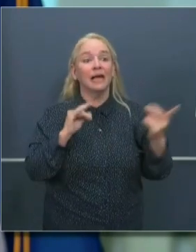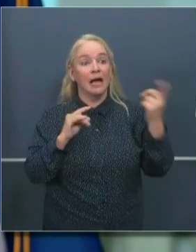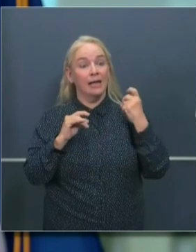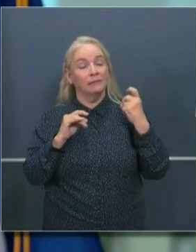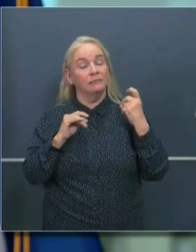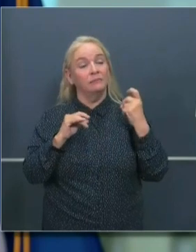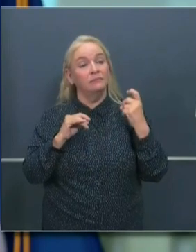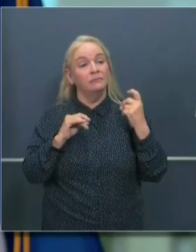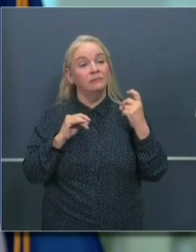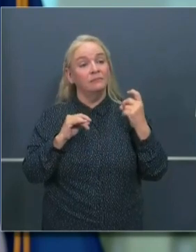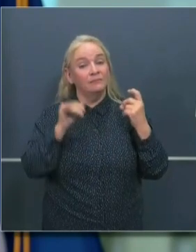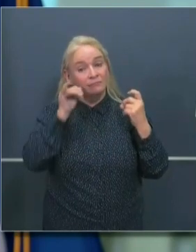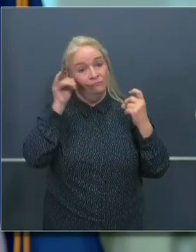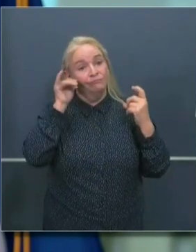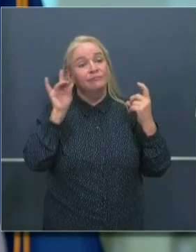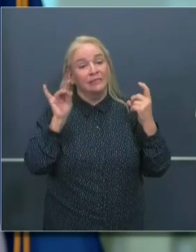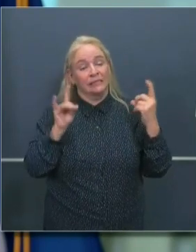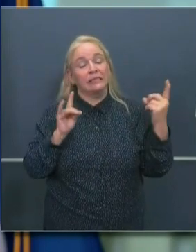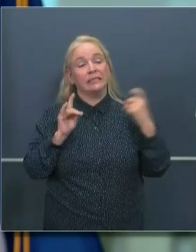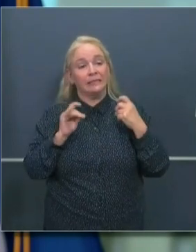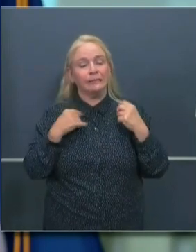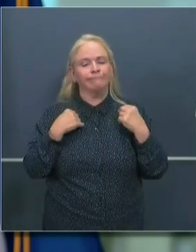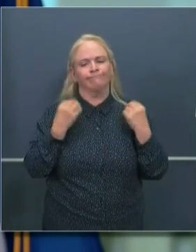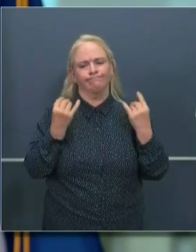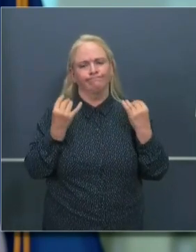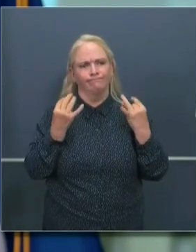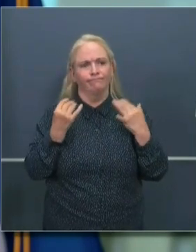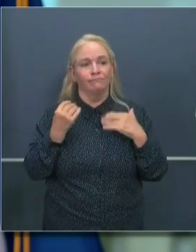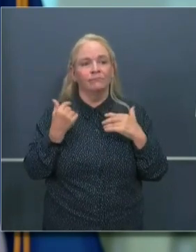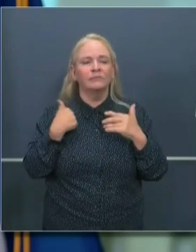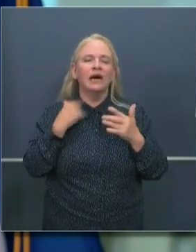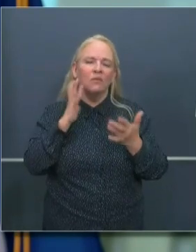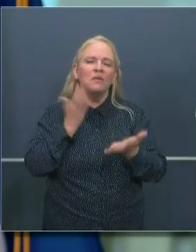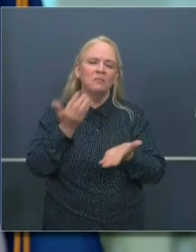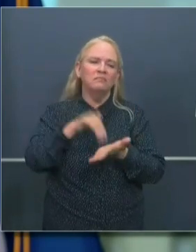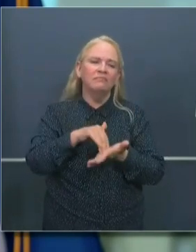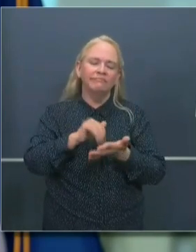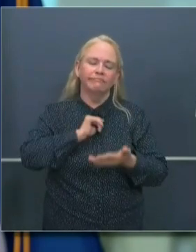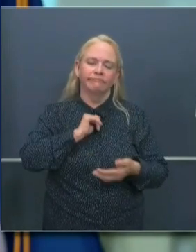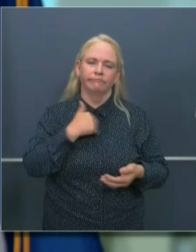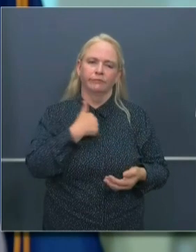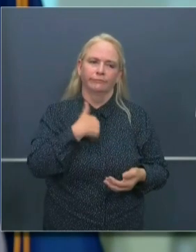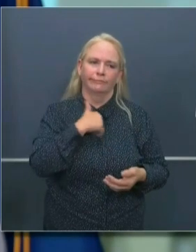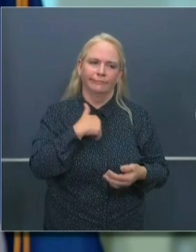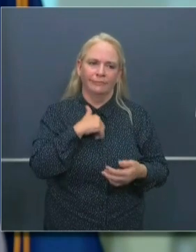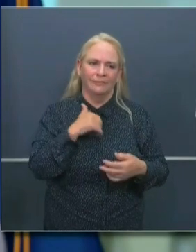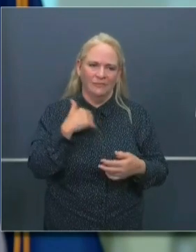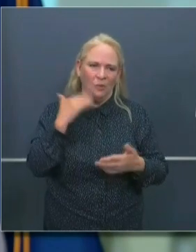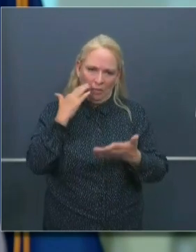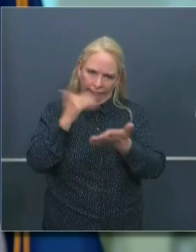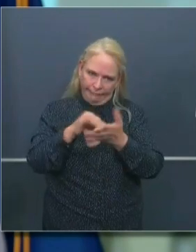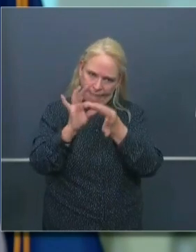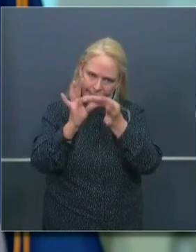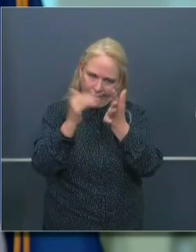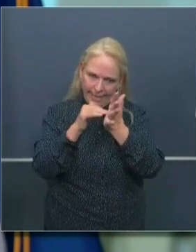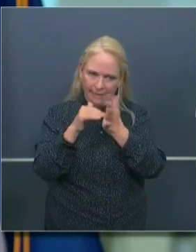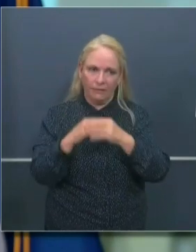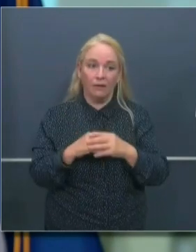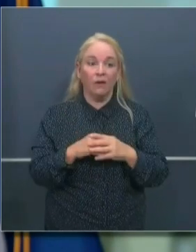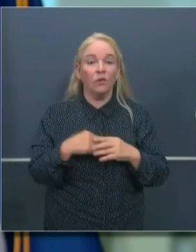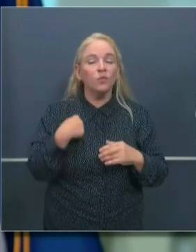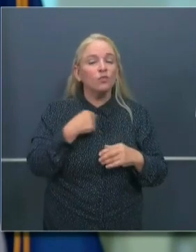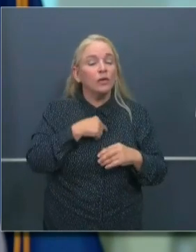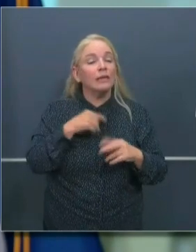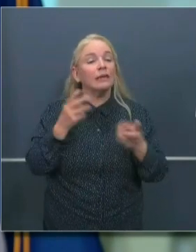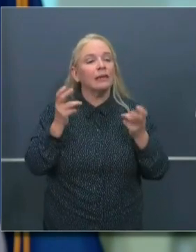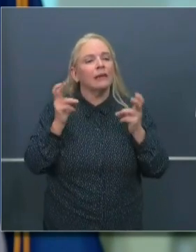occasions. Forgive me if I may come across as repeating myself from some of you that directly asked. We specifically put out, a